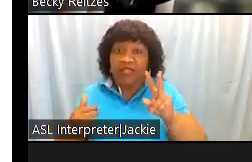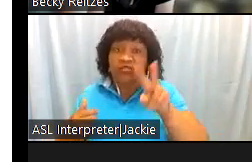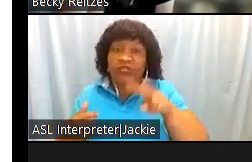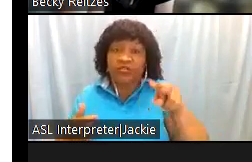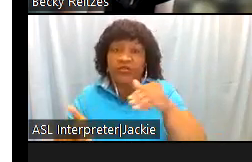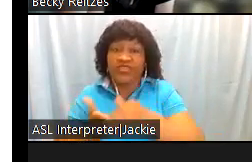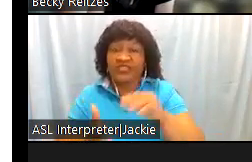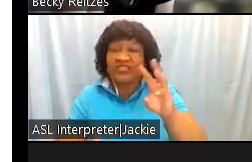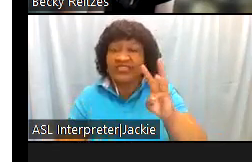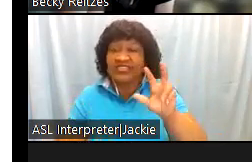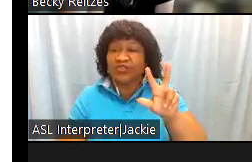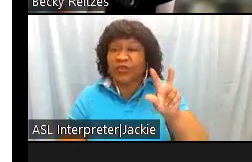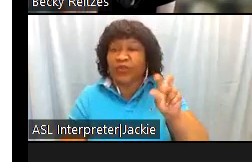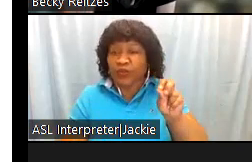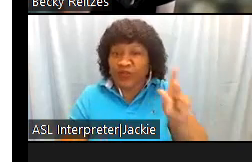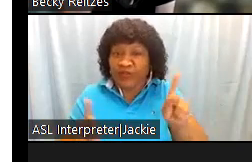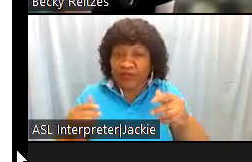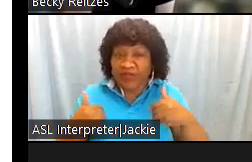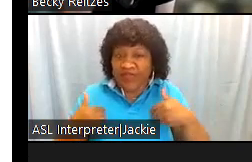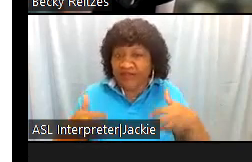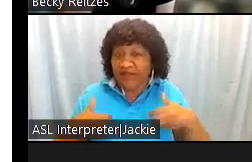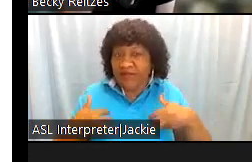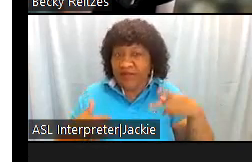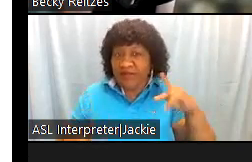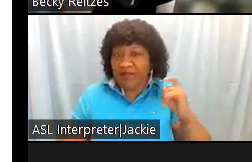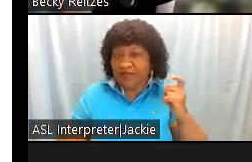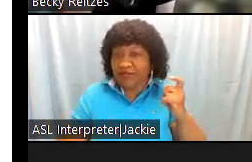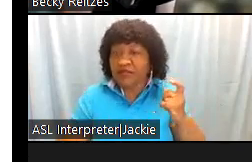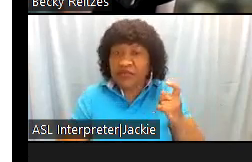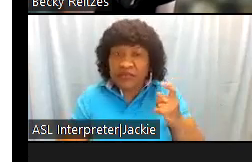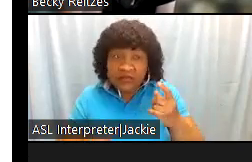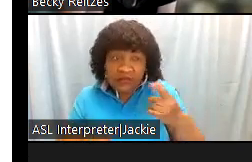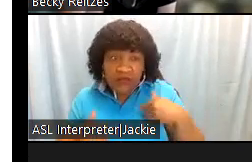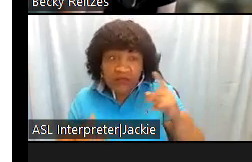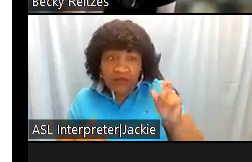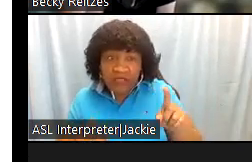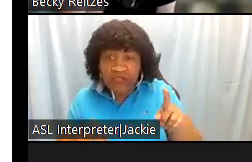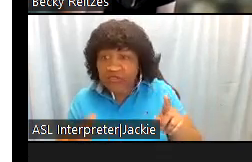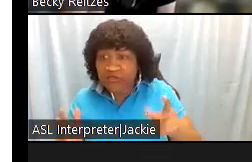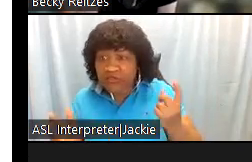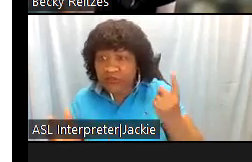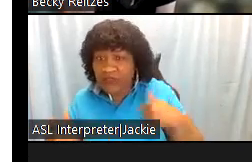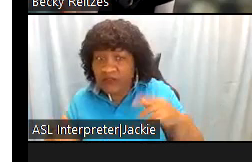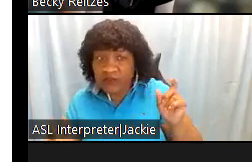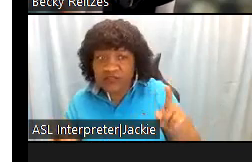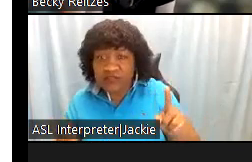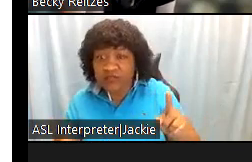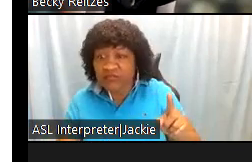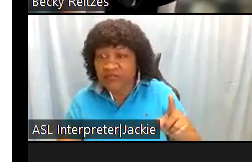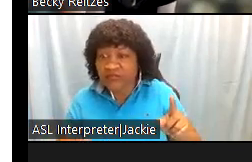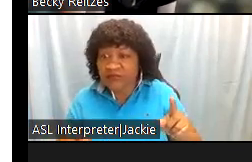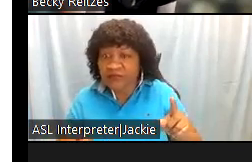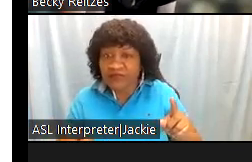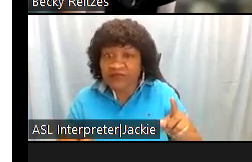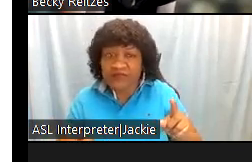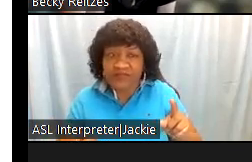22,630 cases. Tammy, did you have a question? Oh, no. No, I don't. Okay.